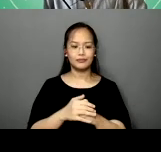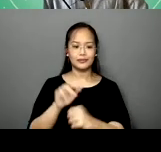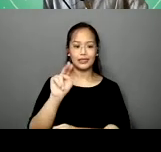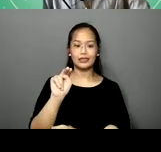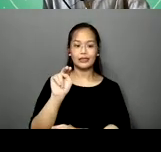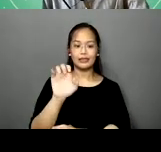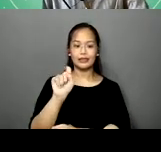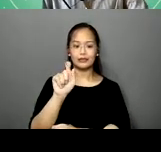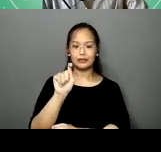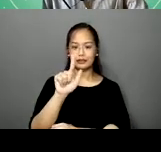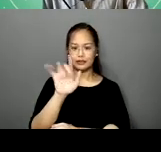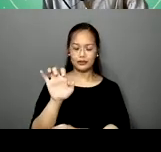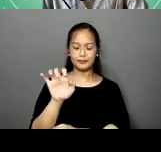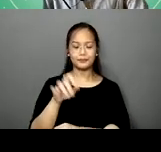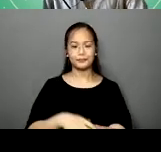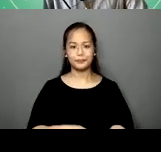So